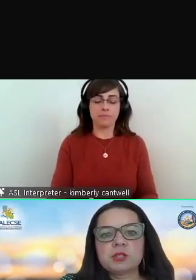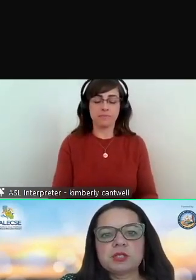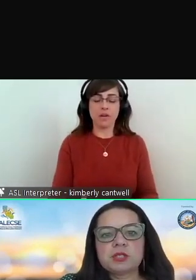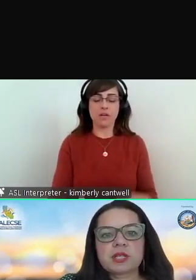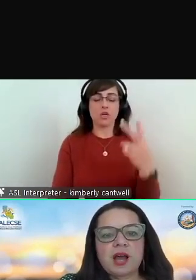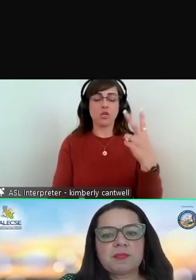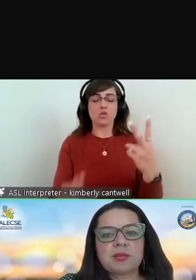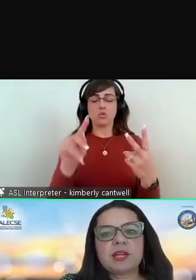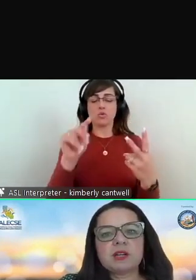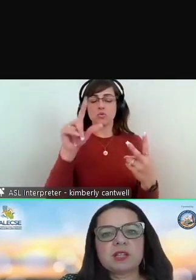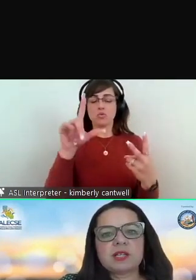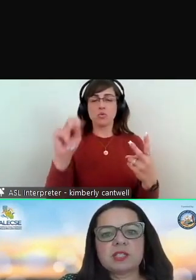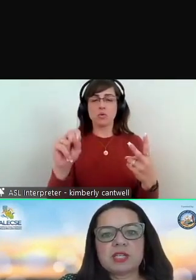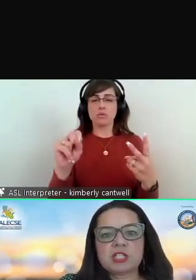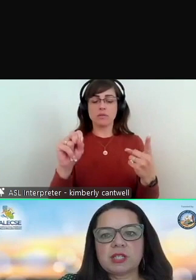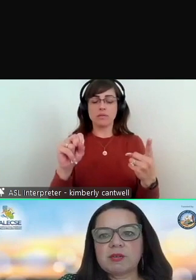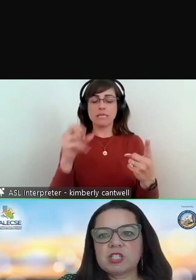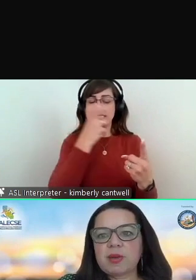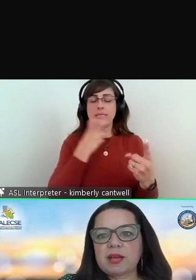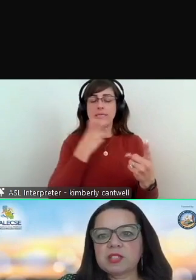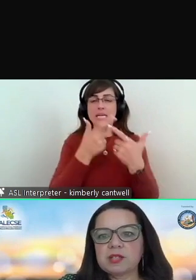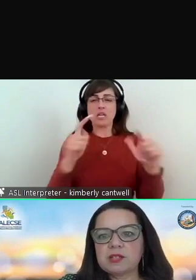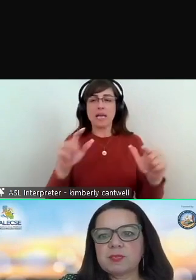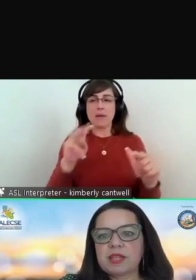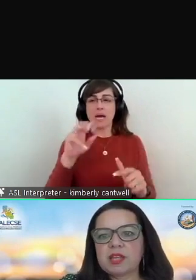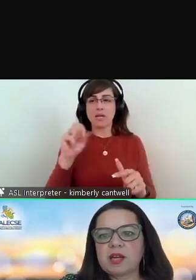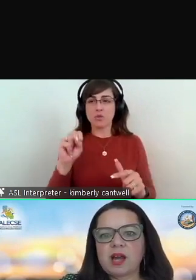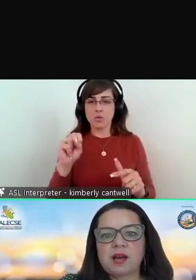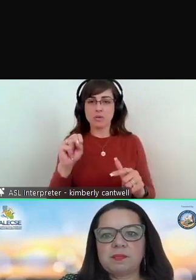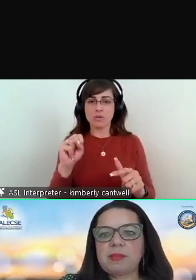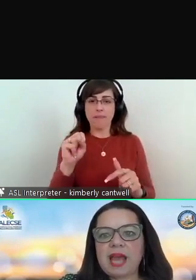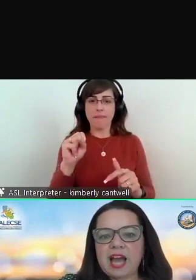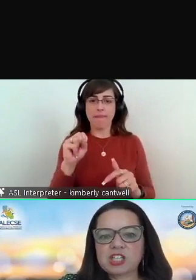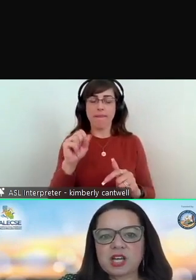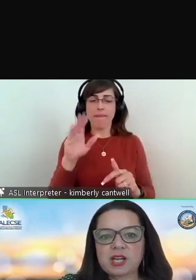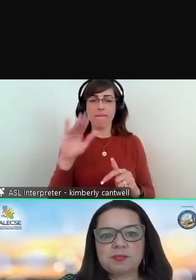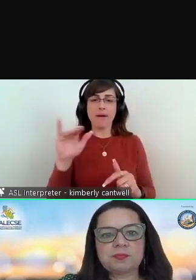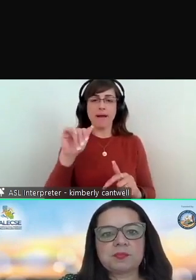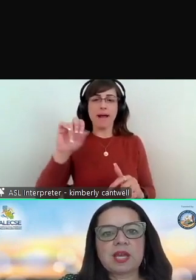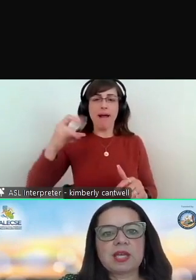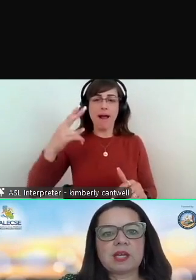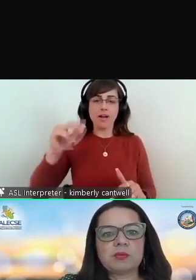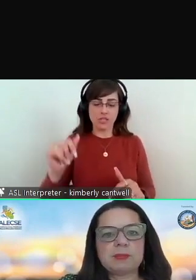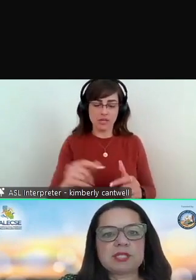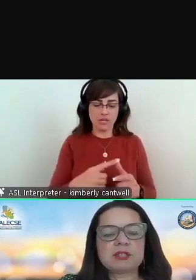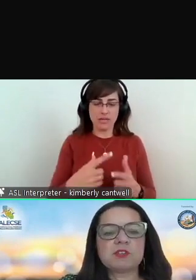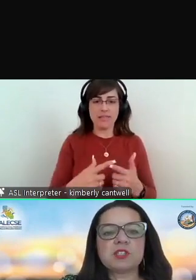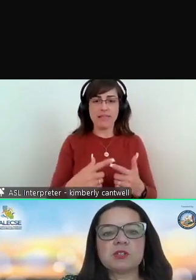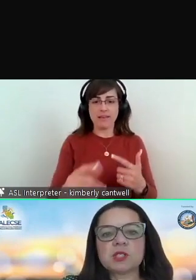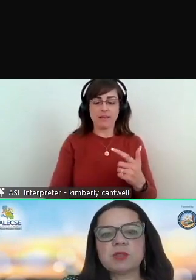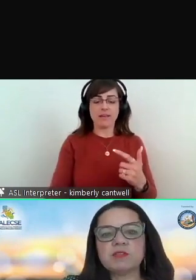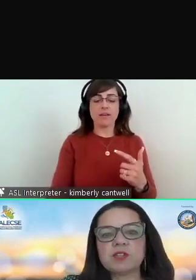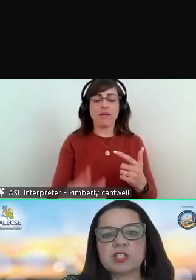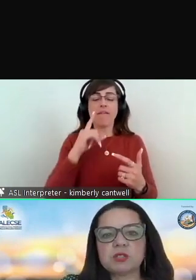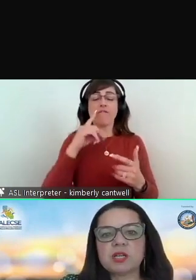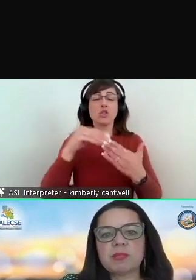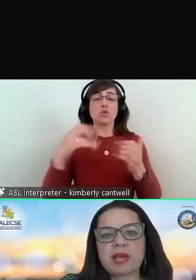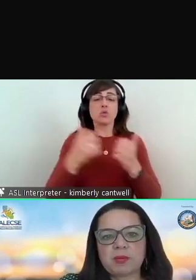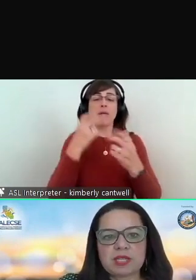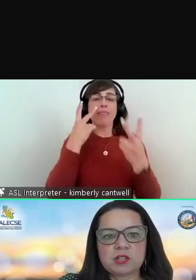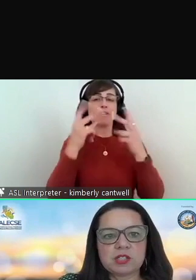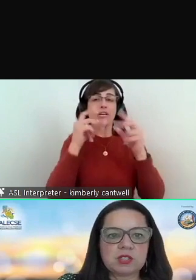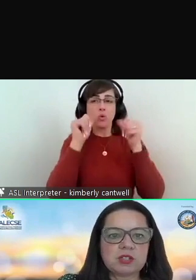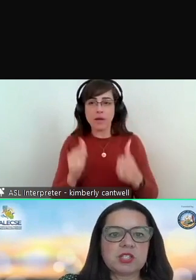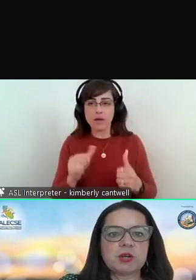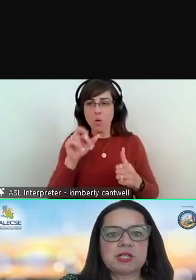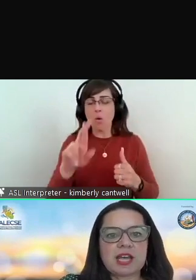2 tools. Here are the speech and language milestones by ASHA. And then, for students with visual